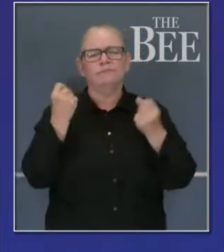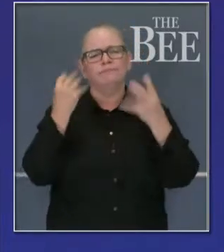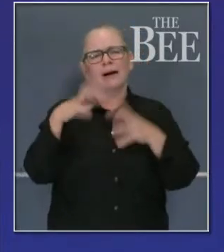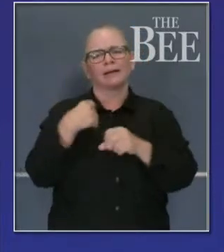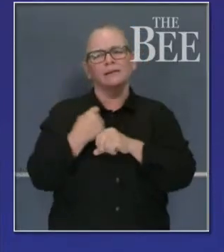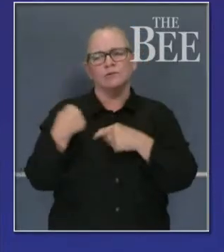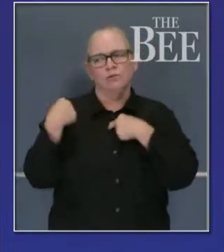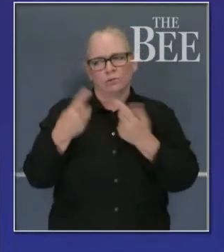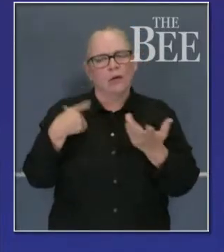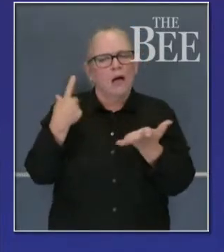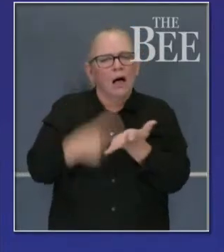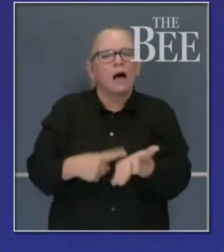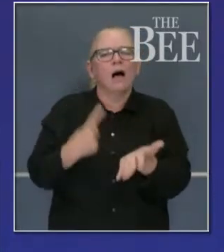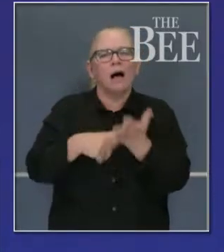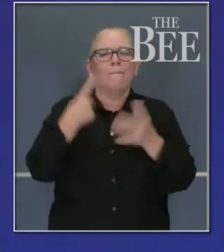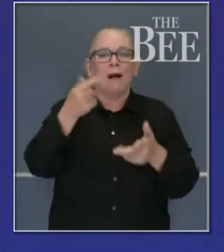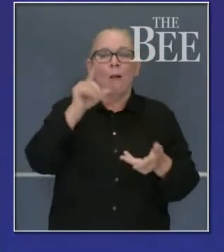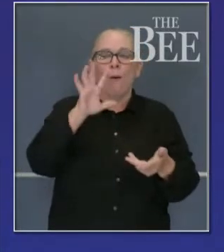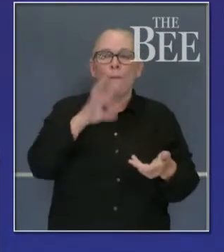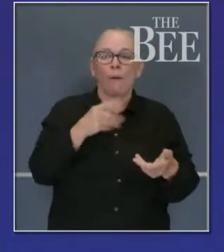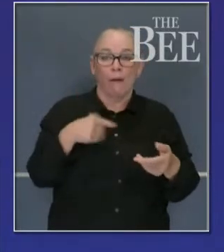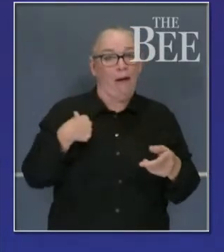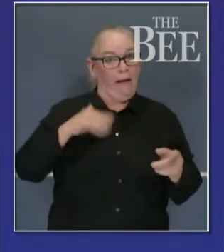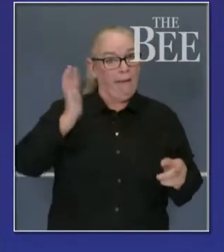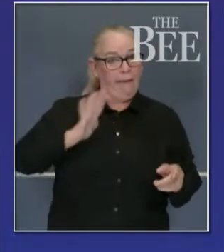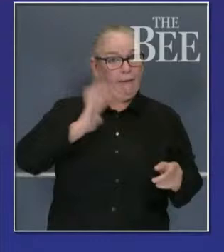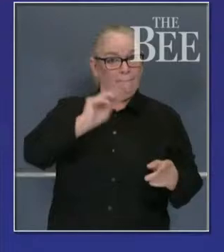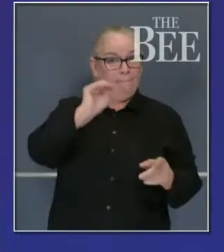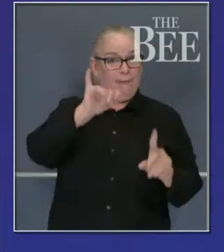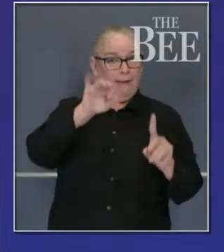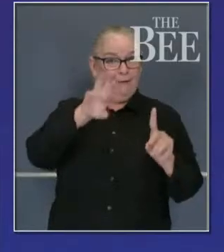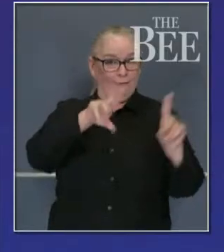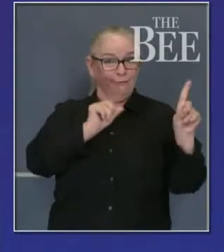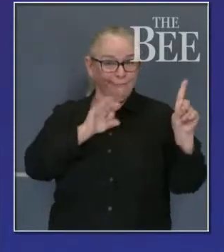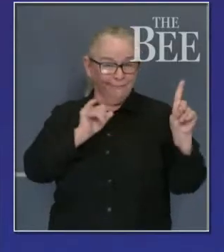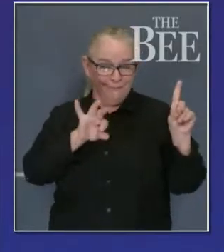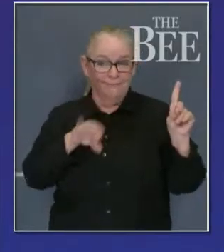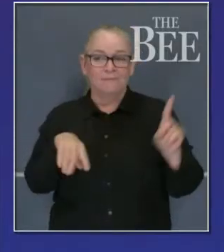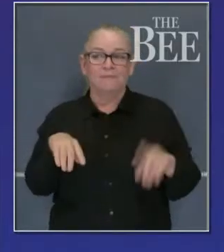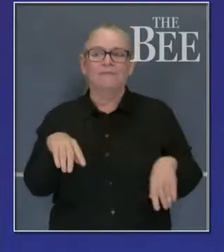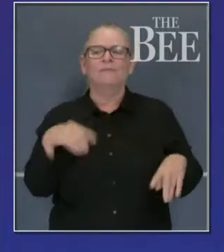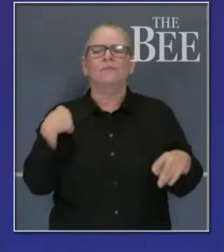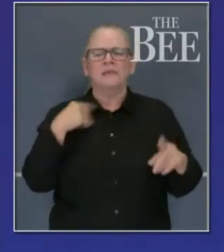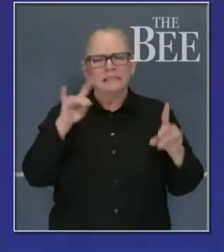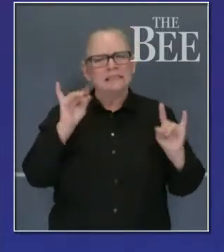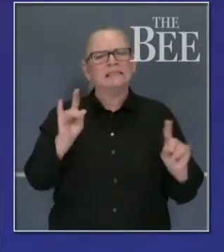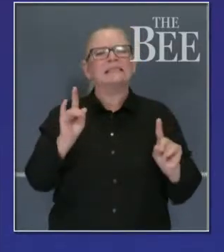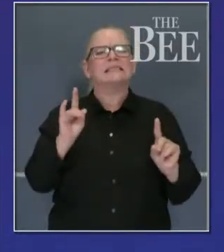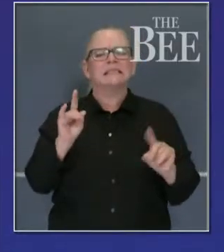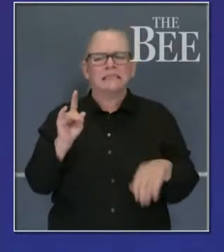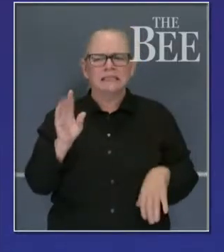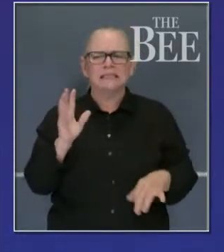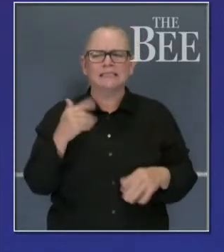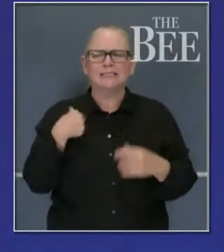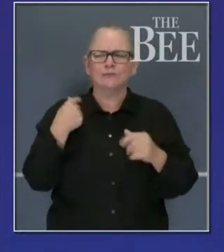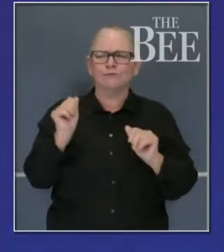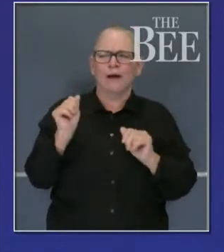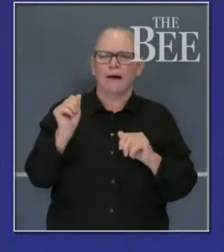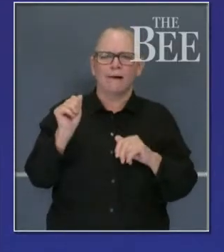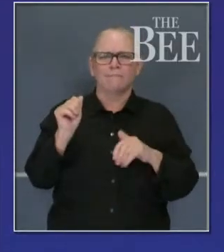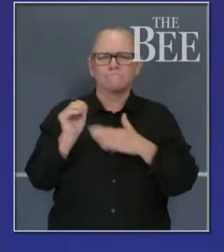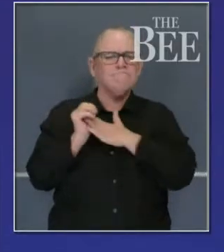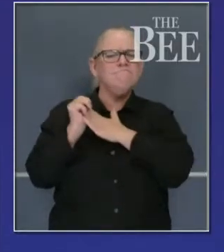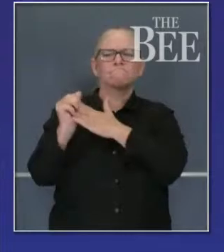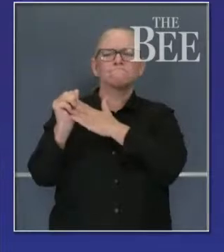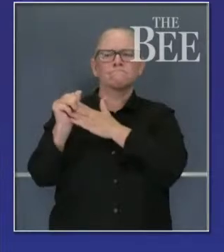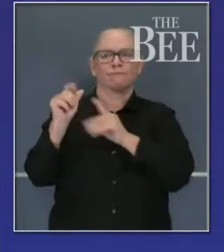my capacity as a former mayor, where we led the state in many categories. California leads the nation, but we